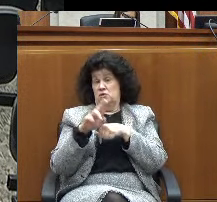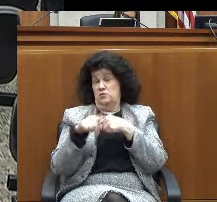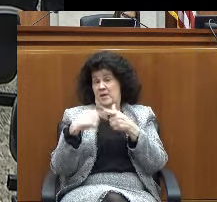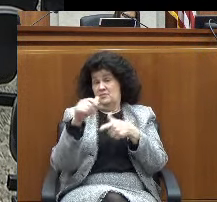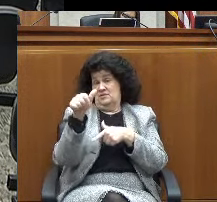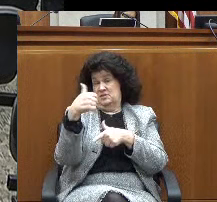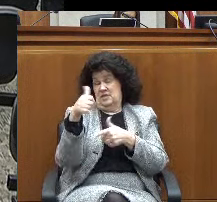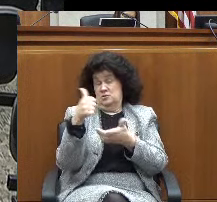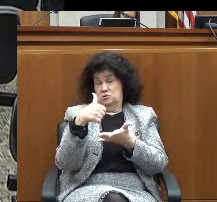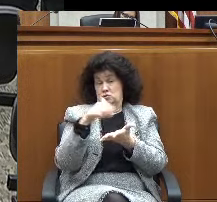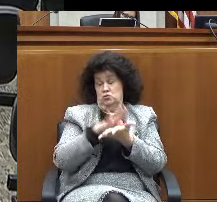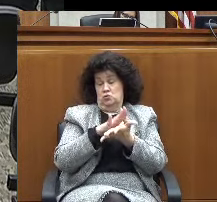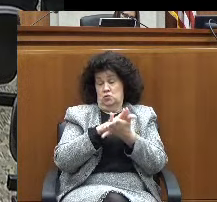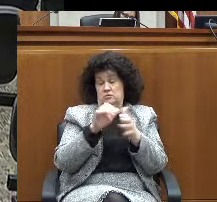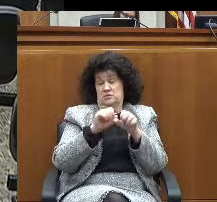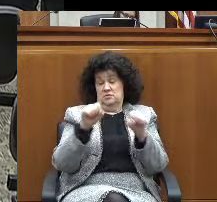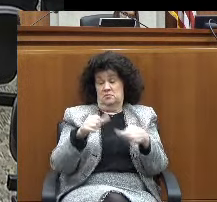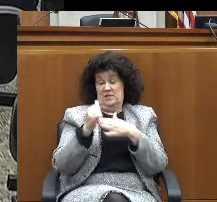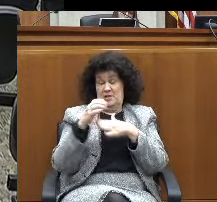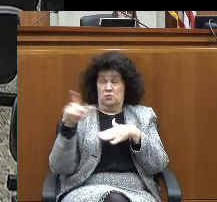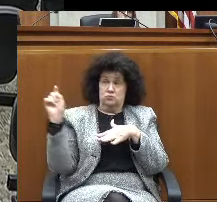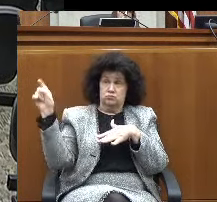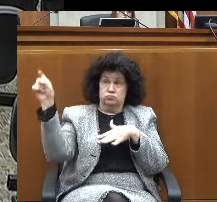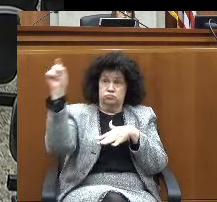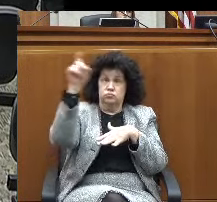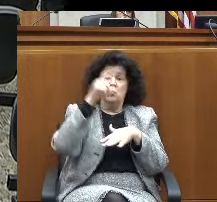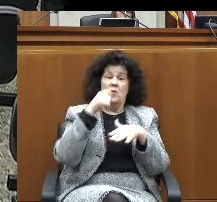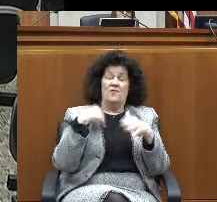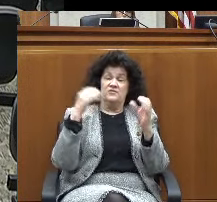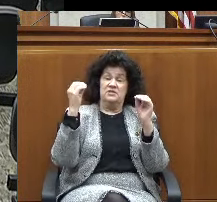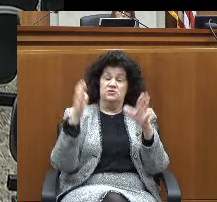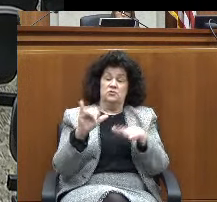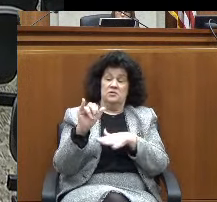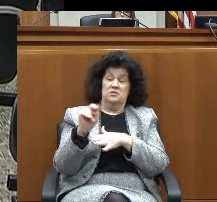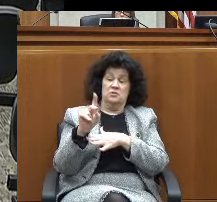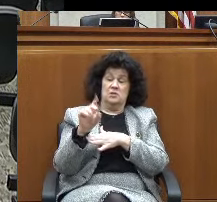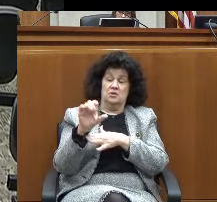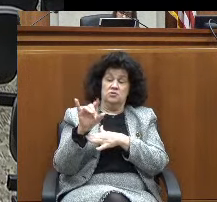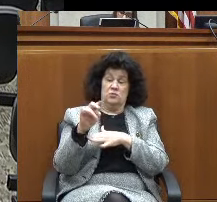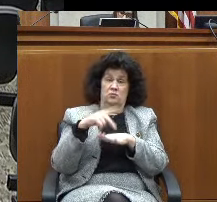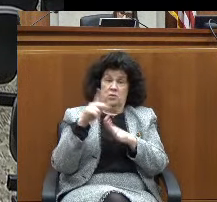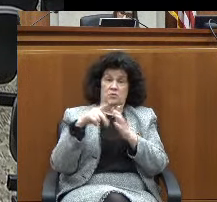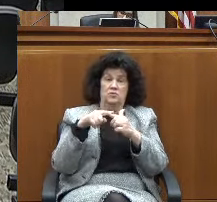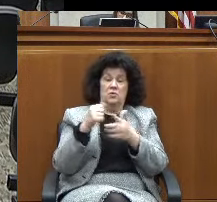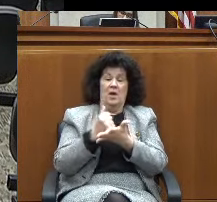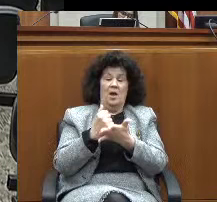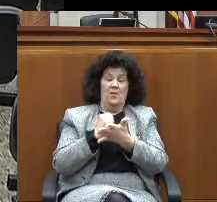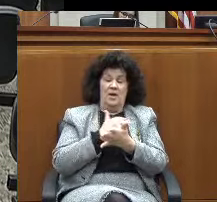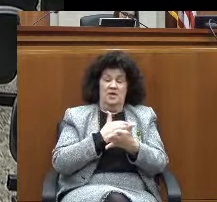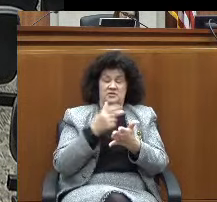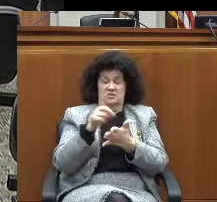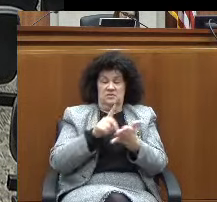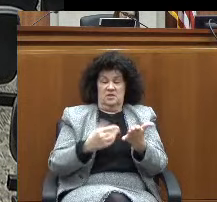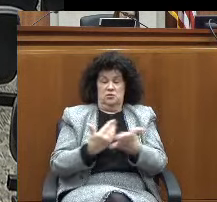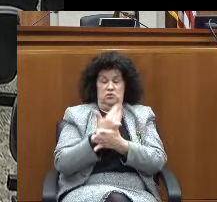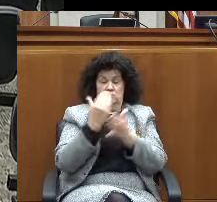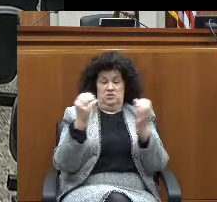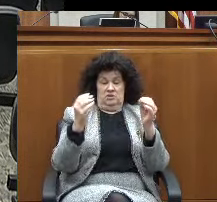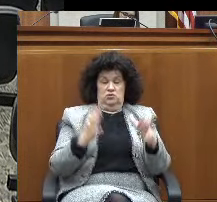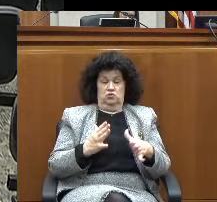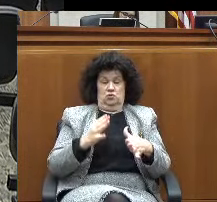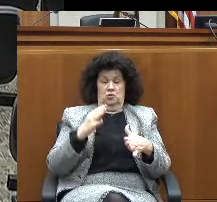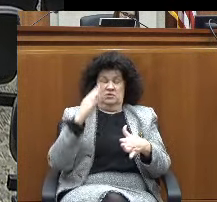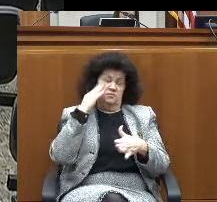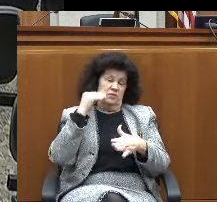10 school system leaders who currently had teacher induction programs to help us design our new teacher experience process. So it varies based